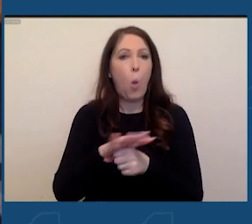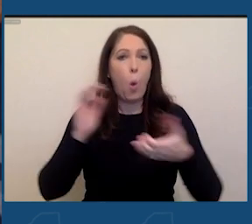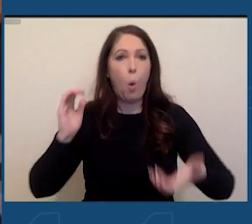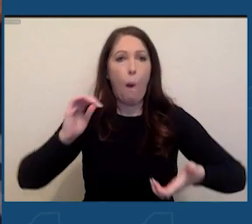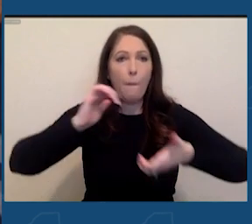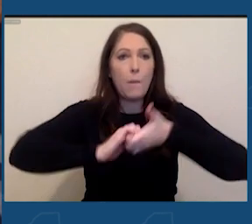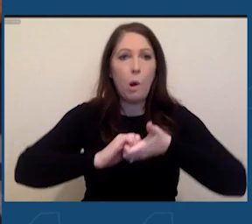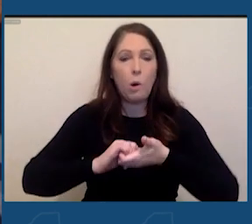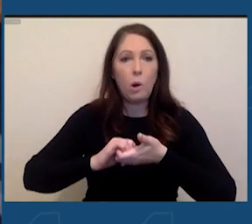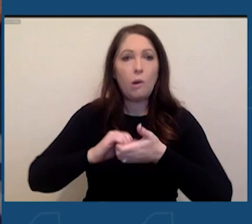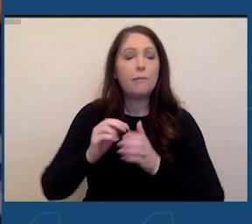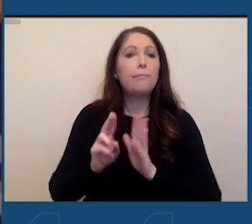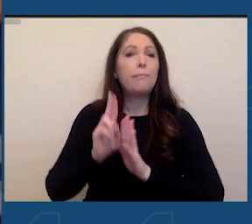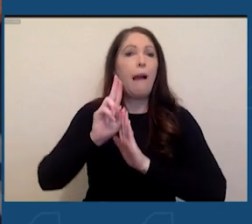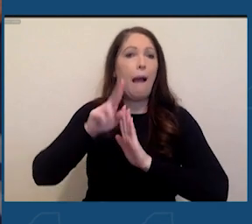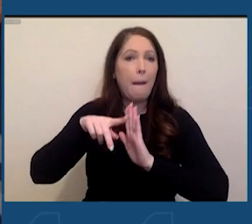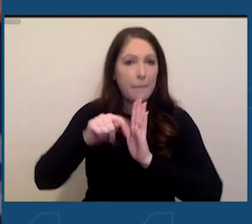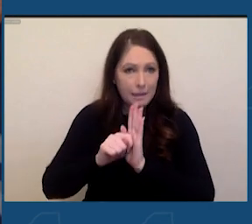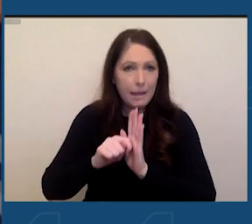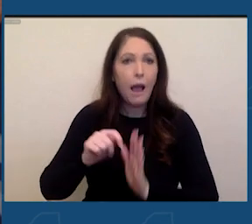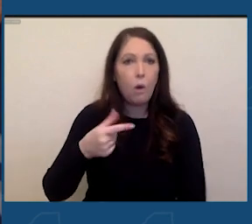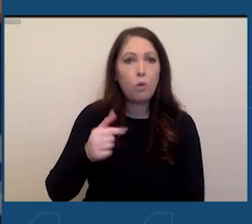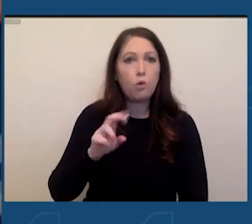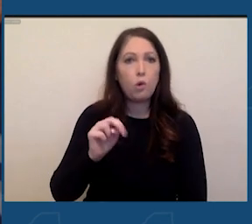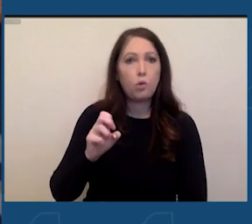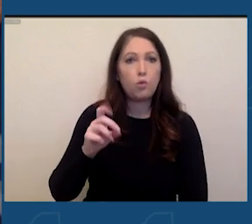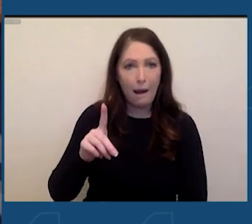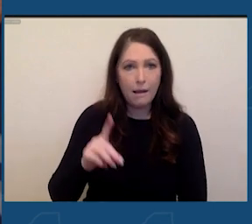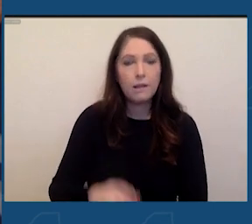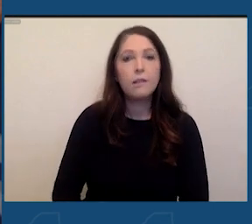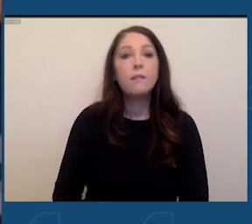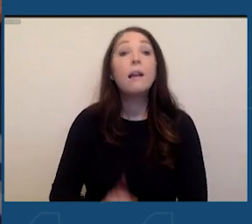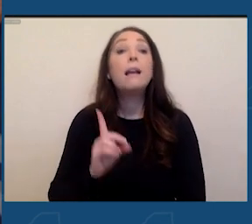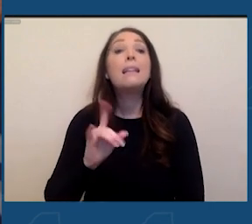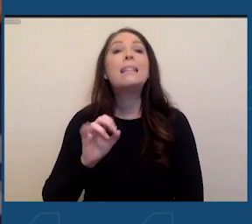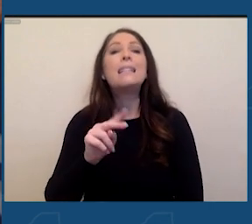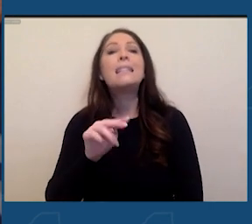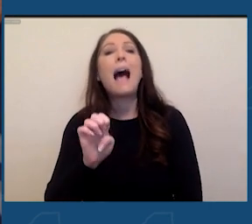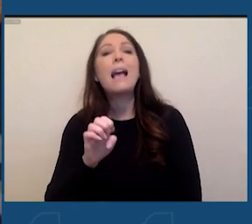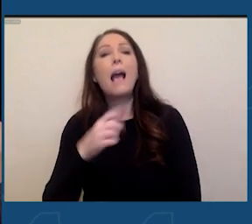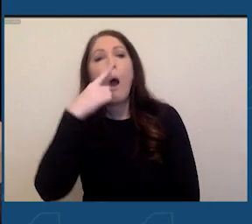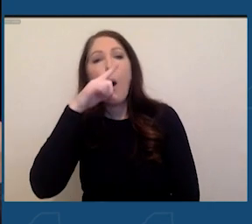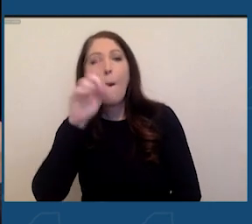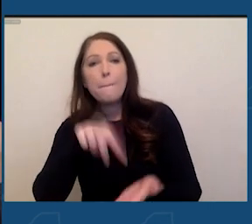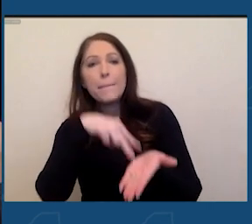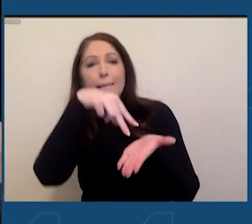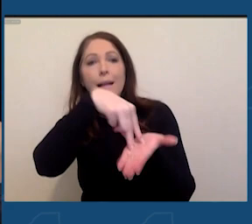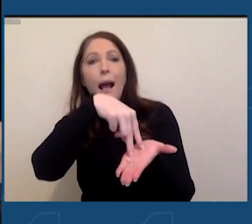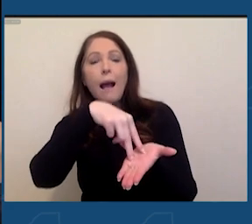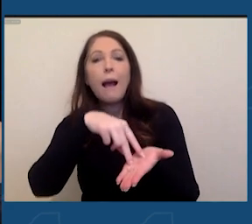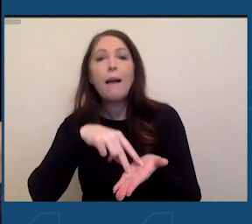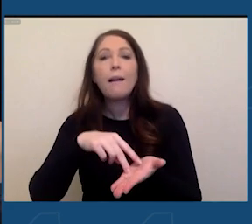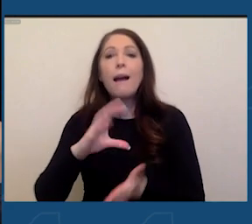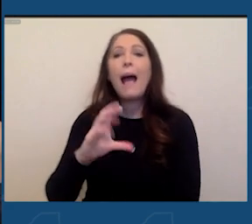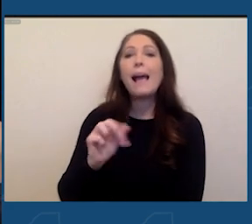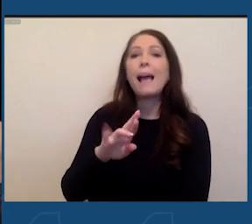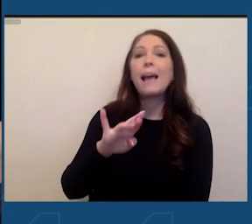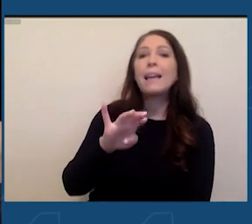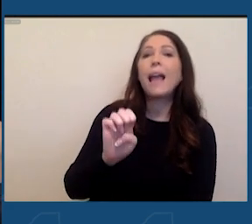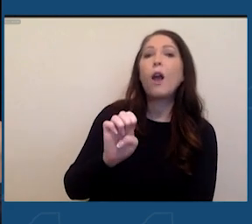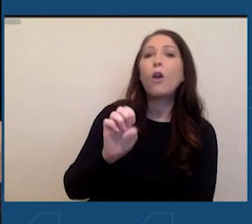Grand. Uptown Grand Central. Could I have again Diane maybe stand up and Carrie, where's Carrie? And Carrie